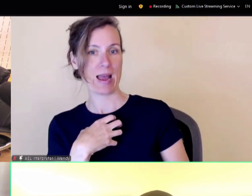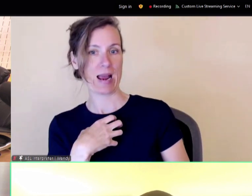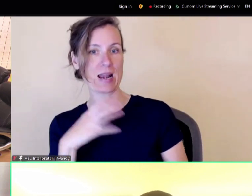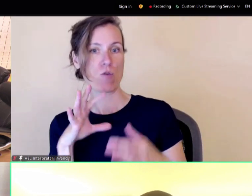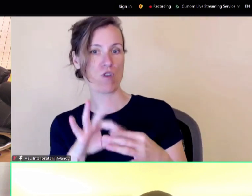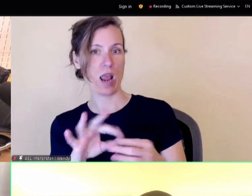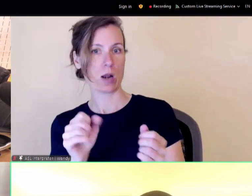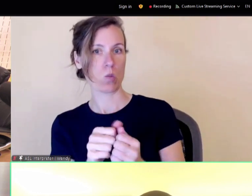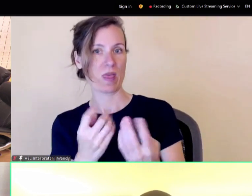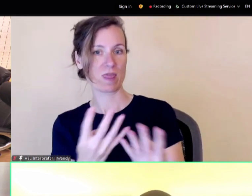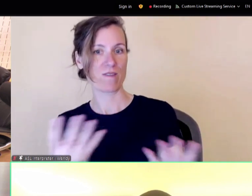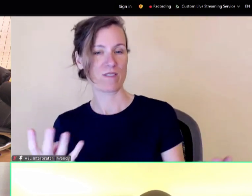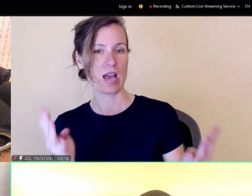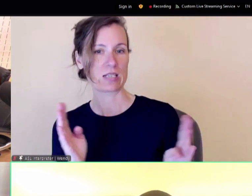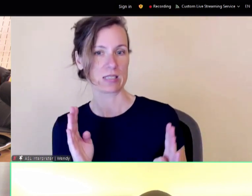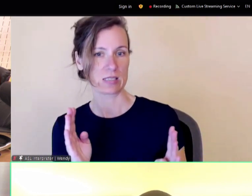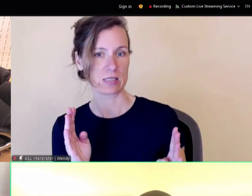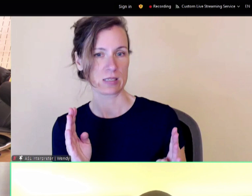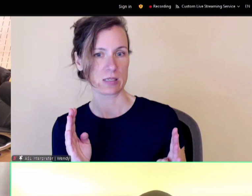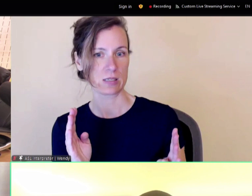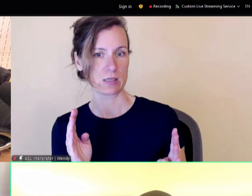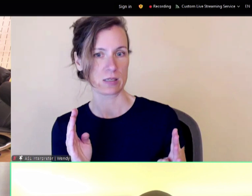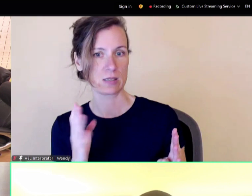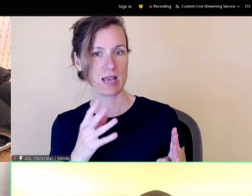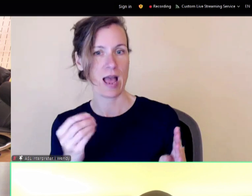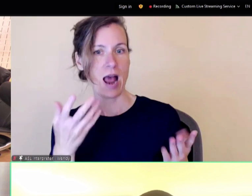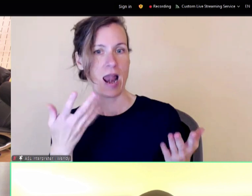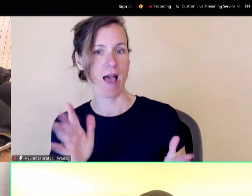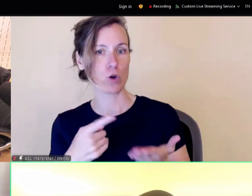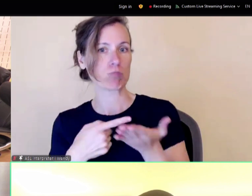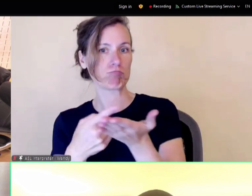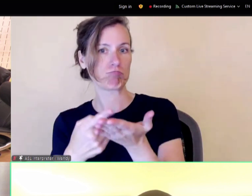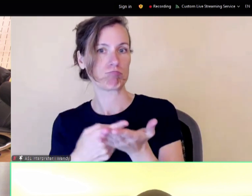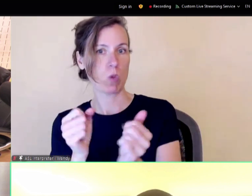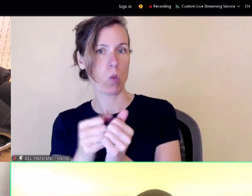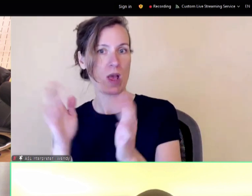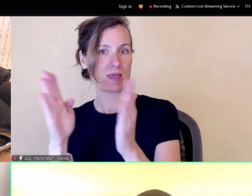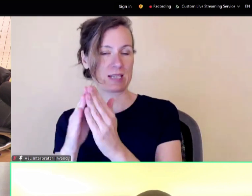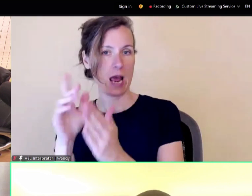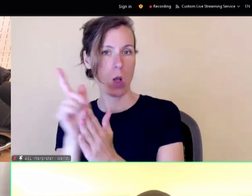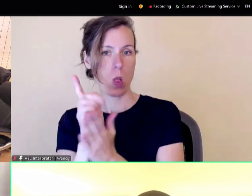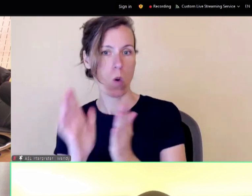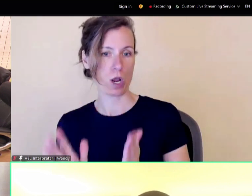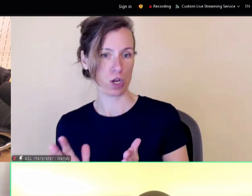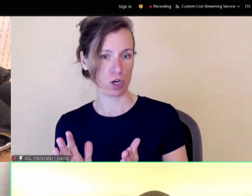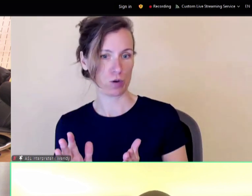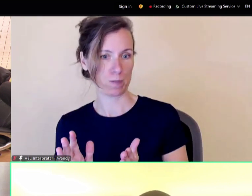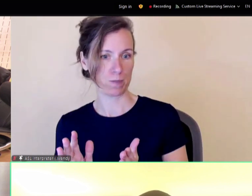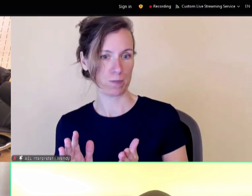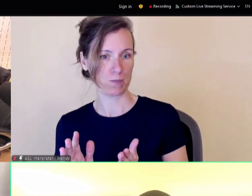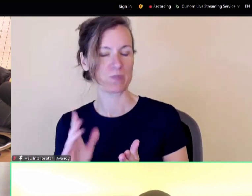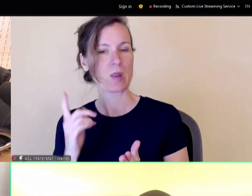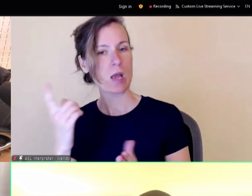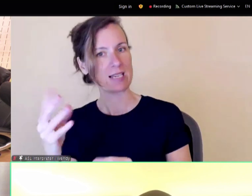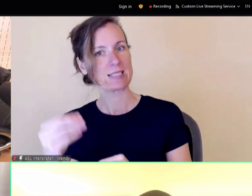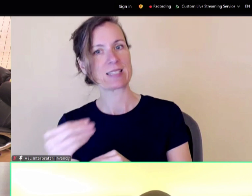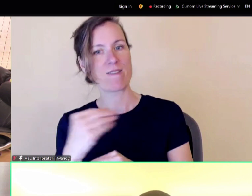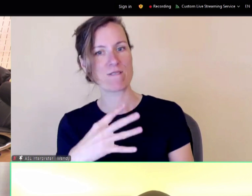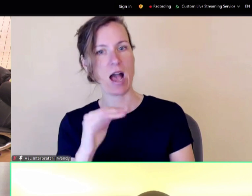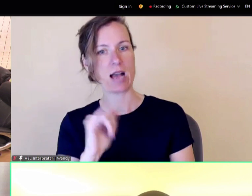matter, and after consultation with the town attorney, it's been advised that we adhere to